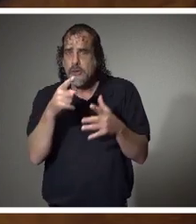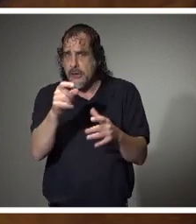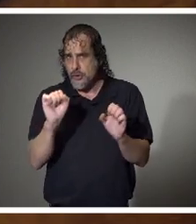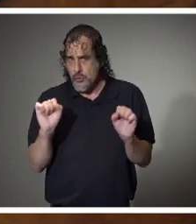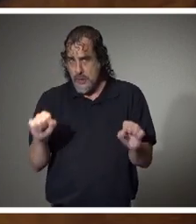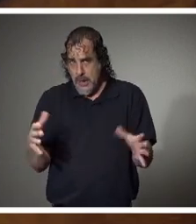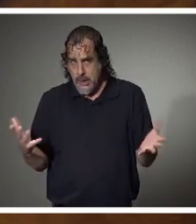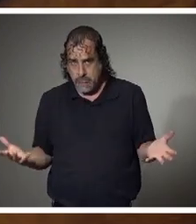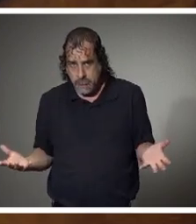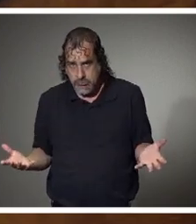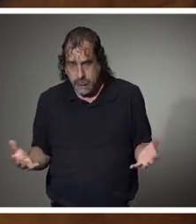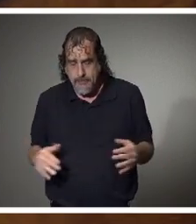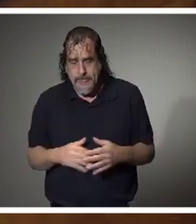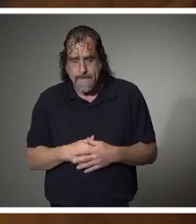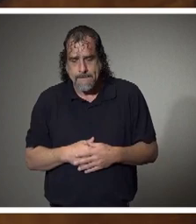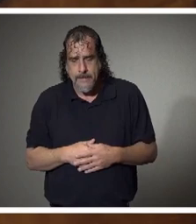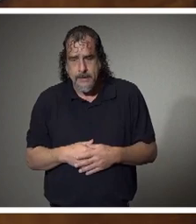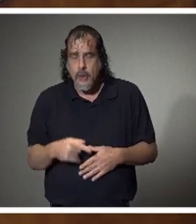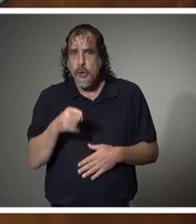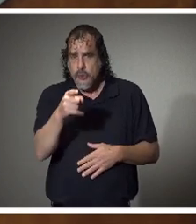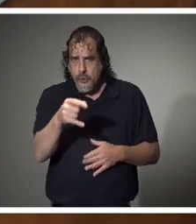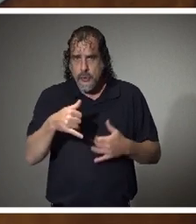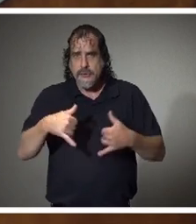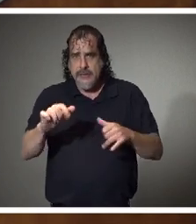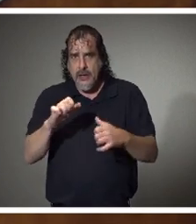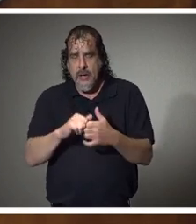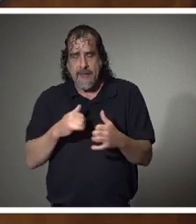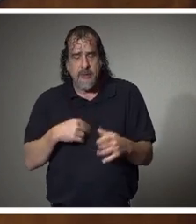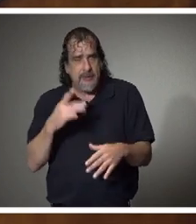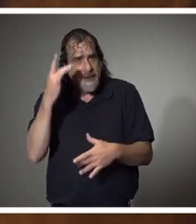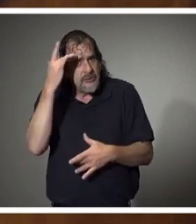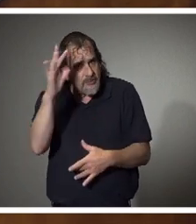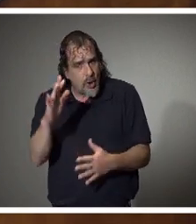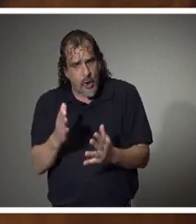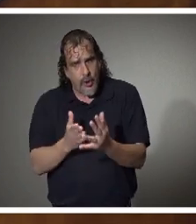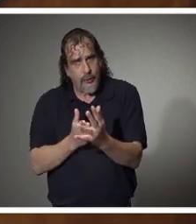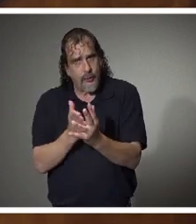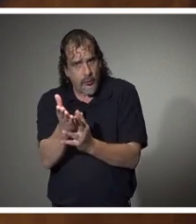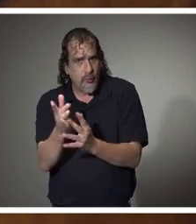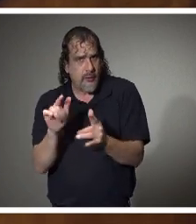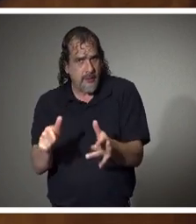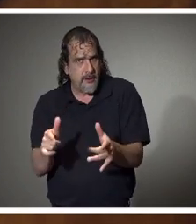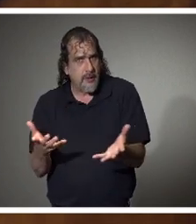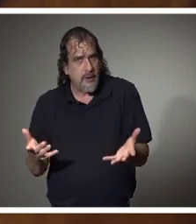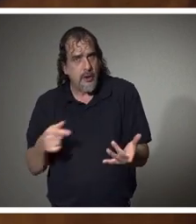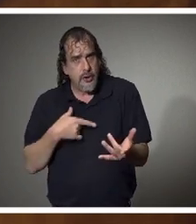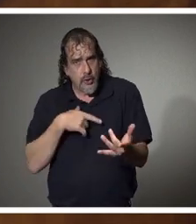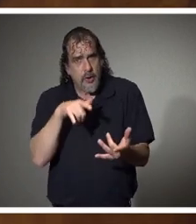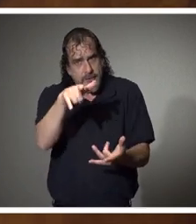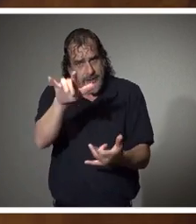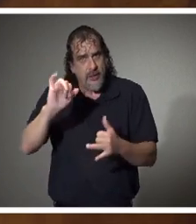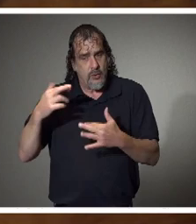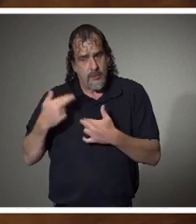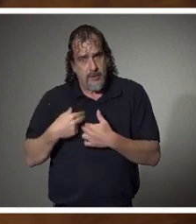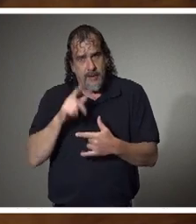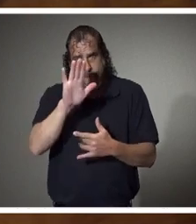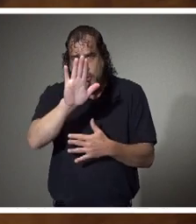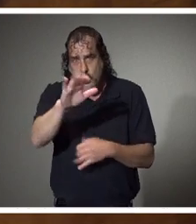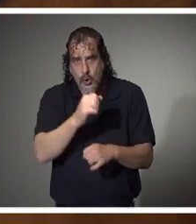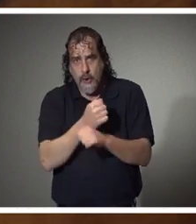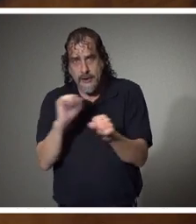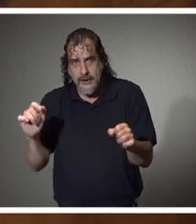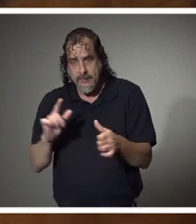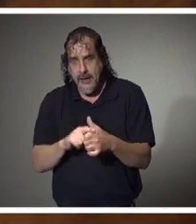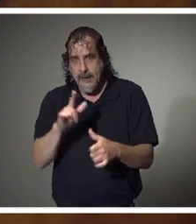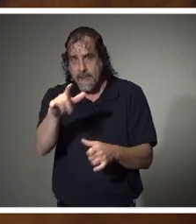possibly can. You still have to be smart. You are still responsible for your safety and for